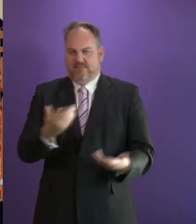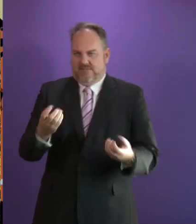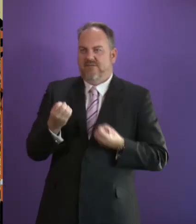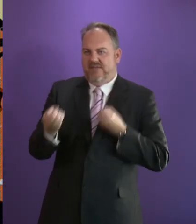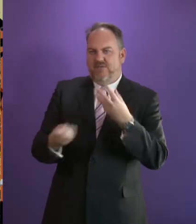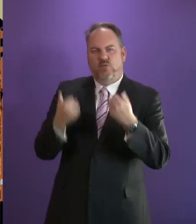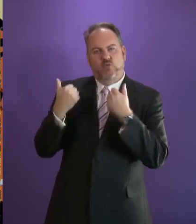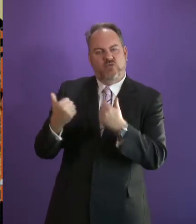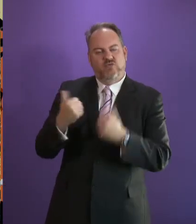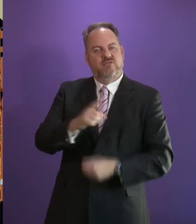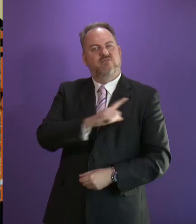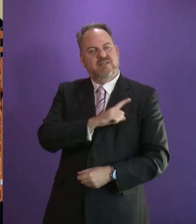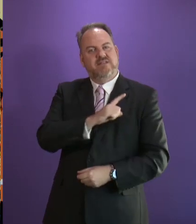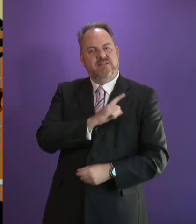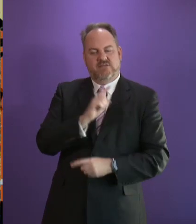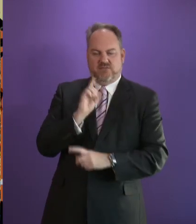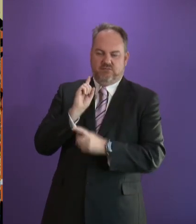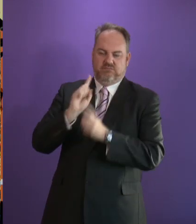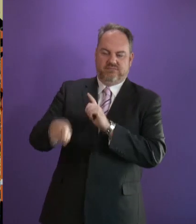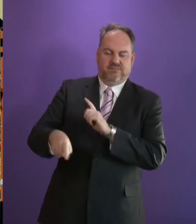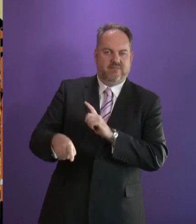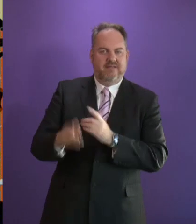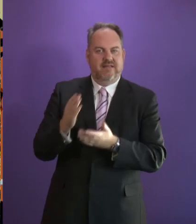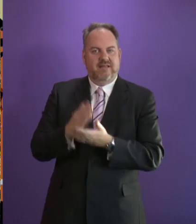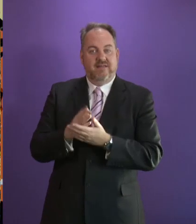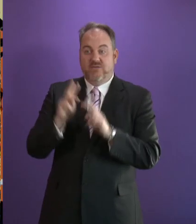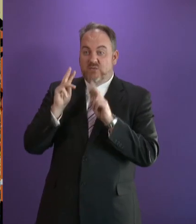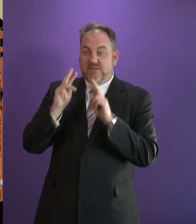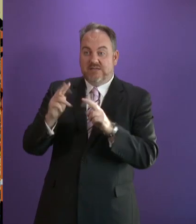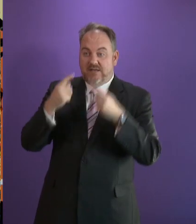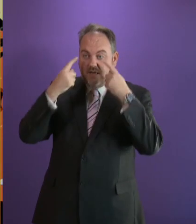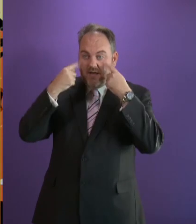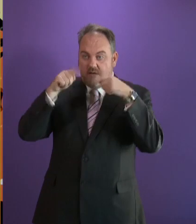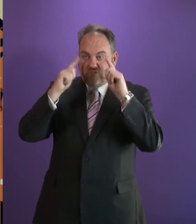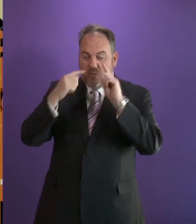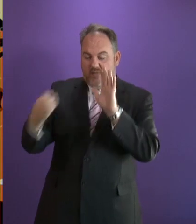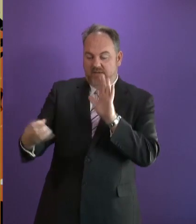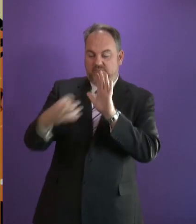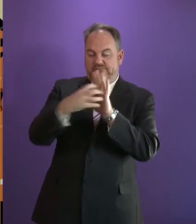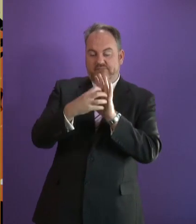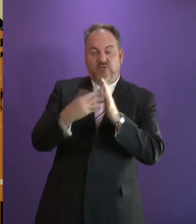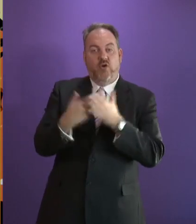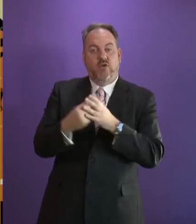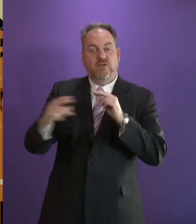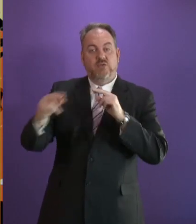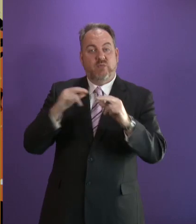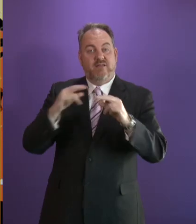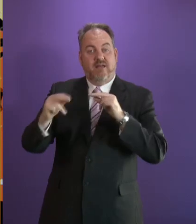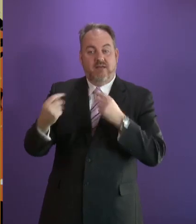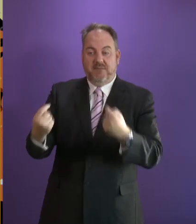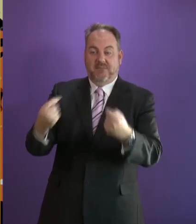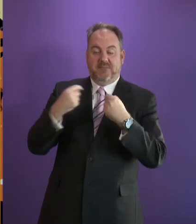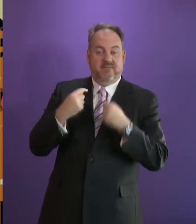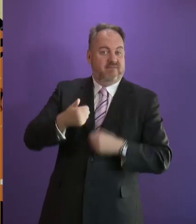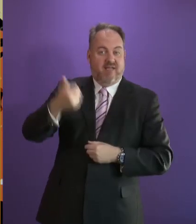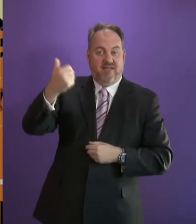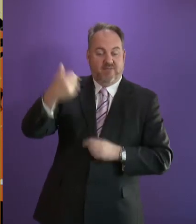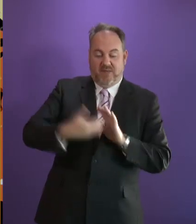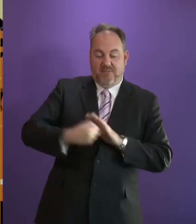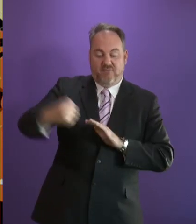arguments to rebuttal. Anybody sees me sending an eye-rolling gif and you want to go ahead and participate in Twitter and take that away from me, you can. I